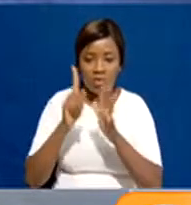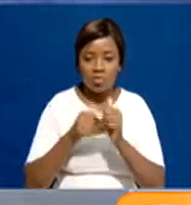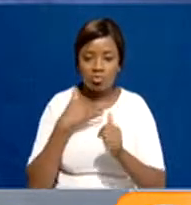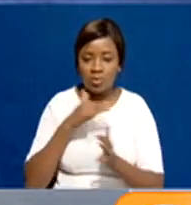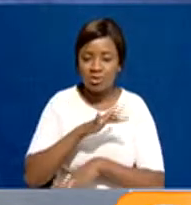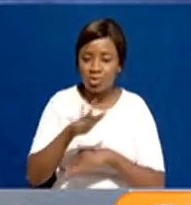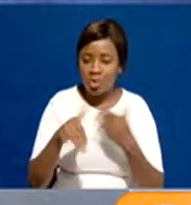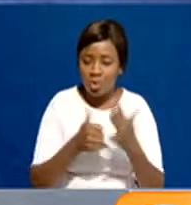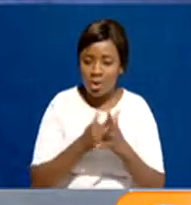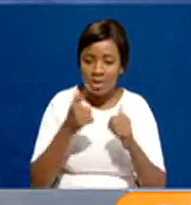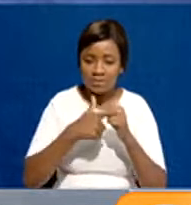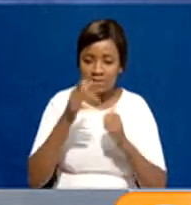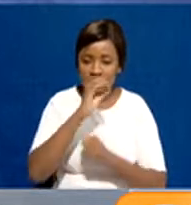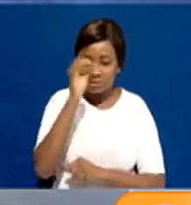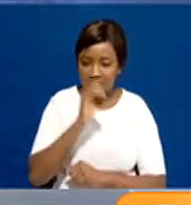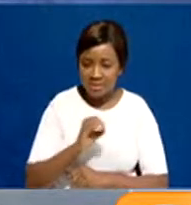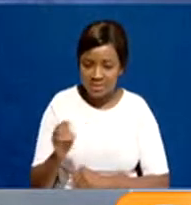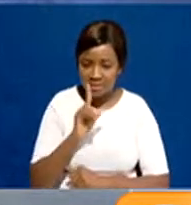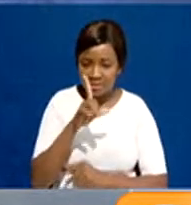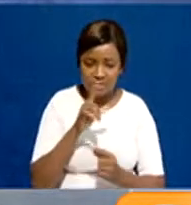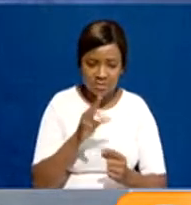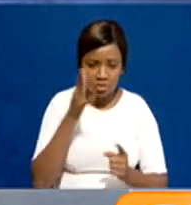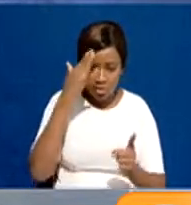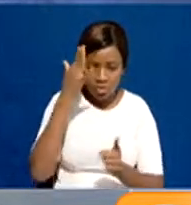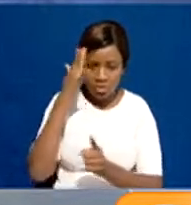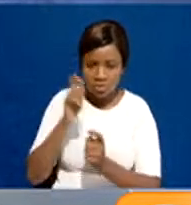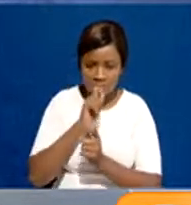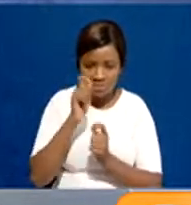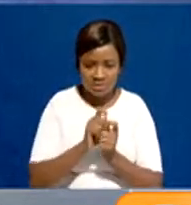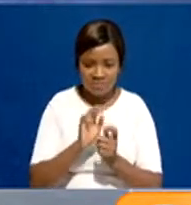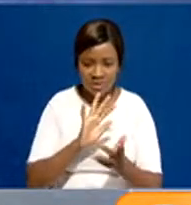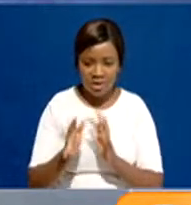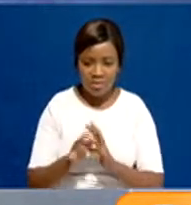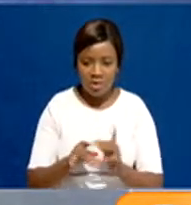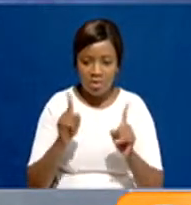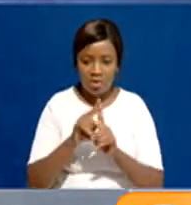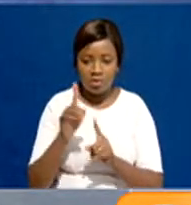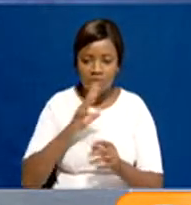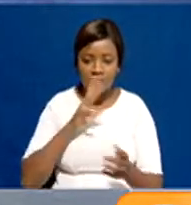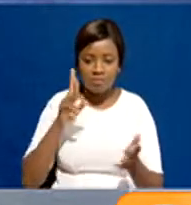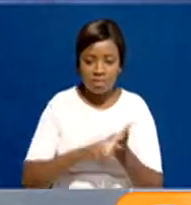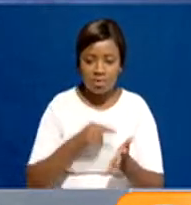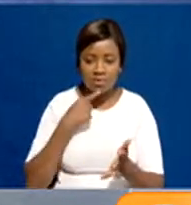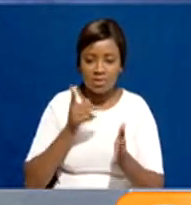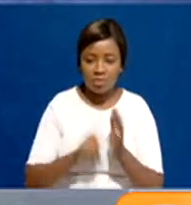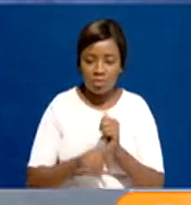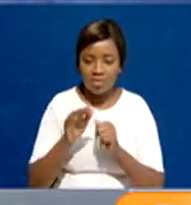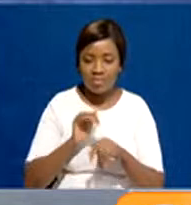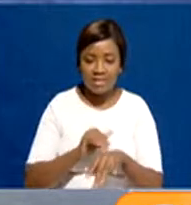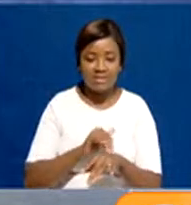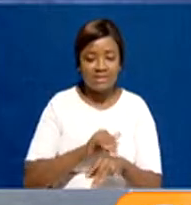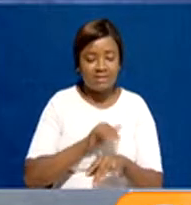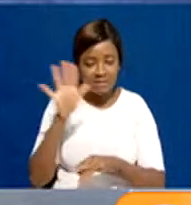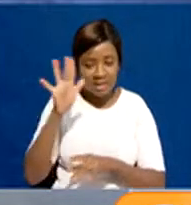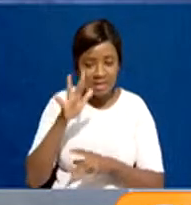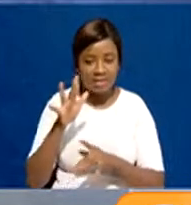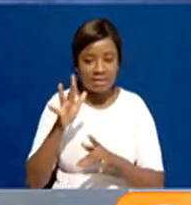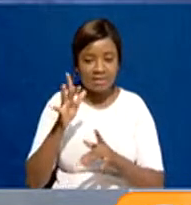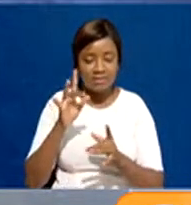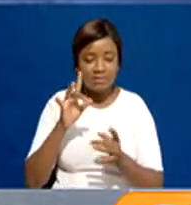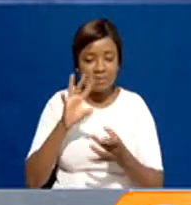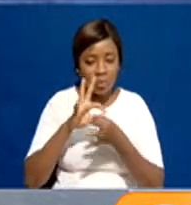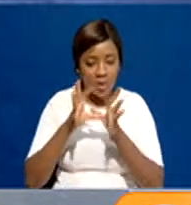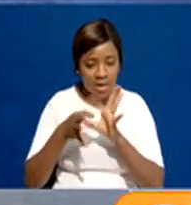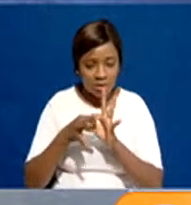rhinos are uniquely identifiable. And as Emily Chabet reports, the transmitters send live signal of the location